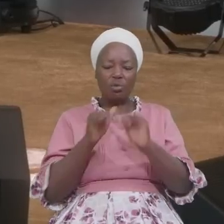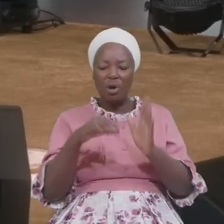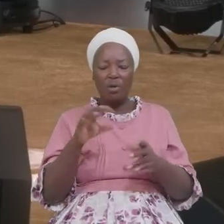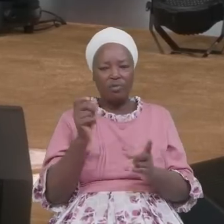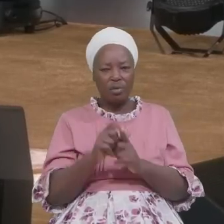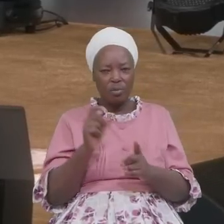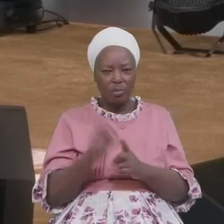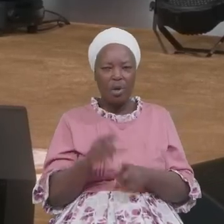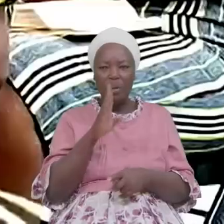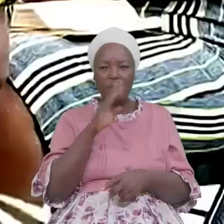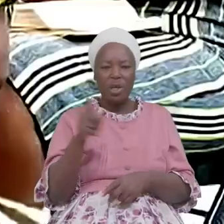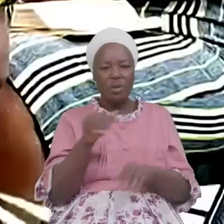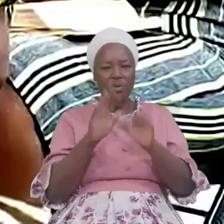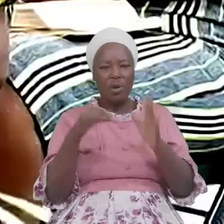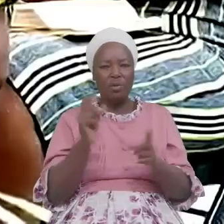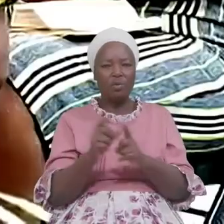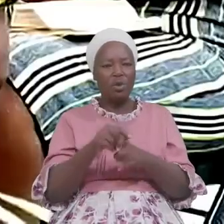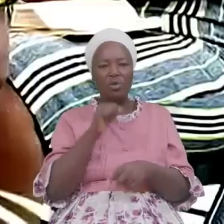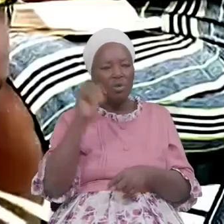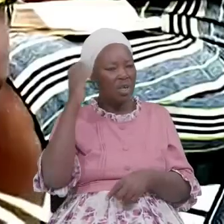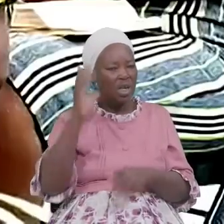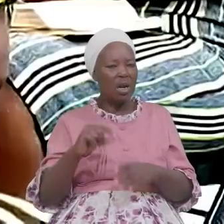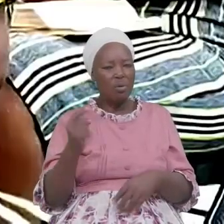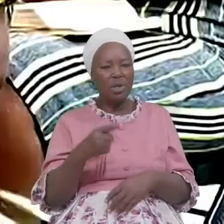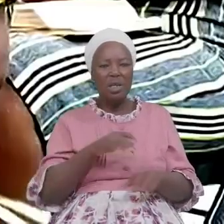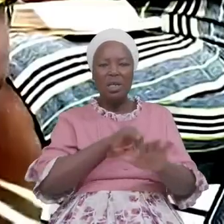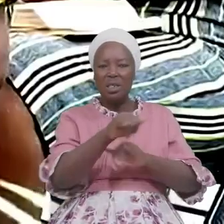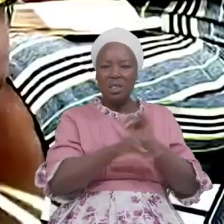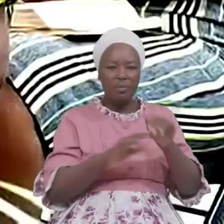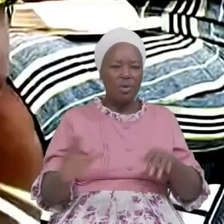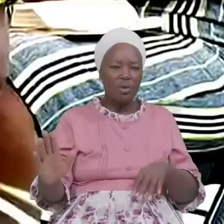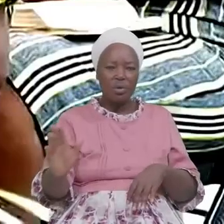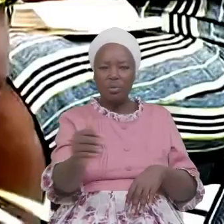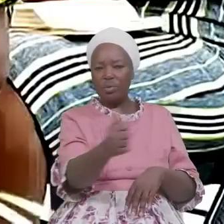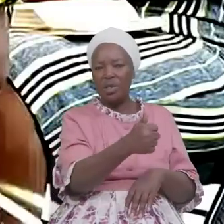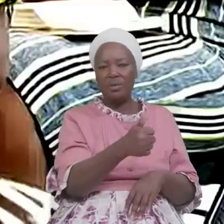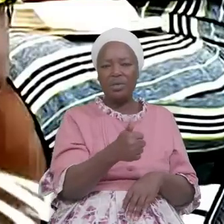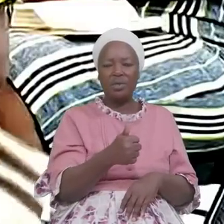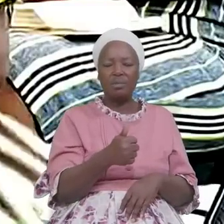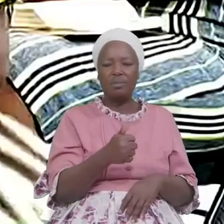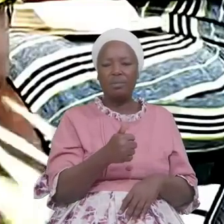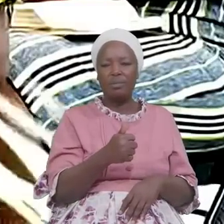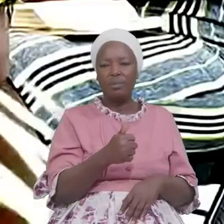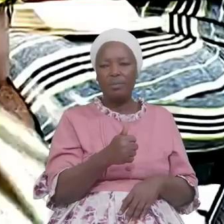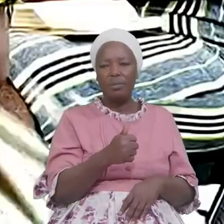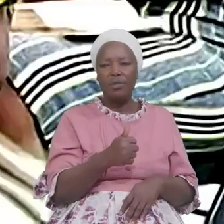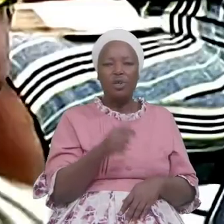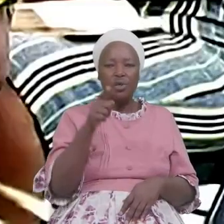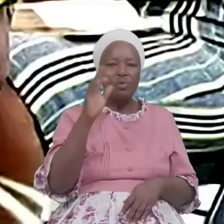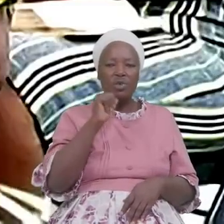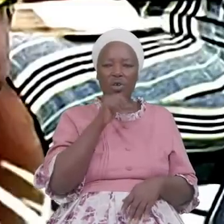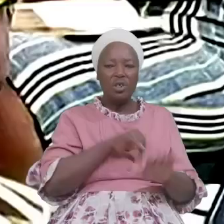word, not hearers only, deceiving your own selves. You will not